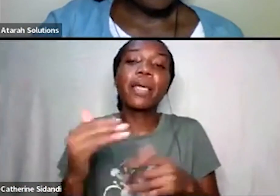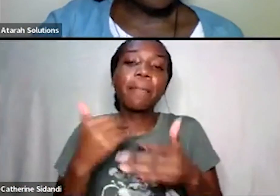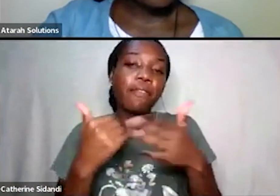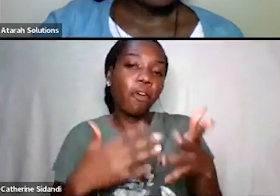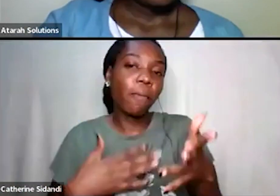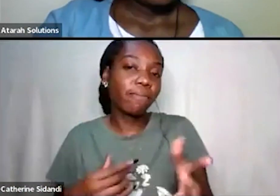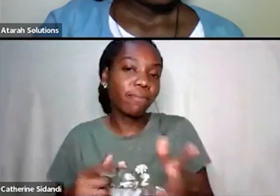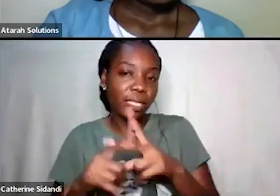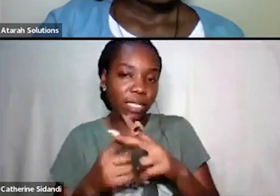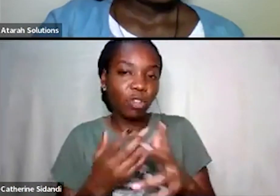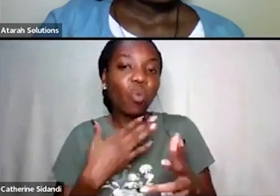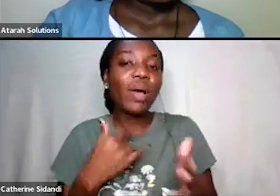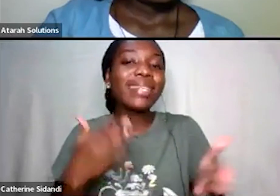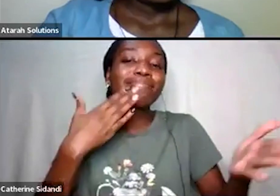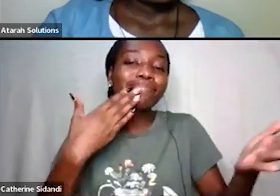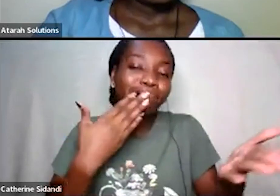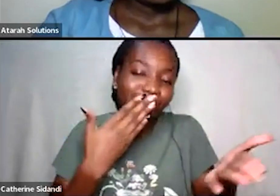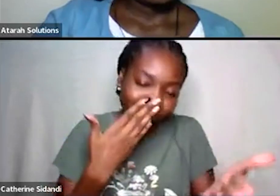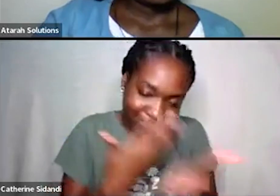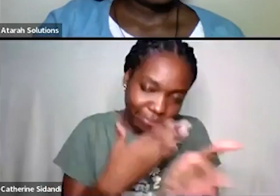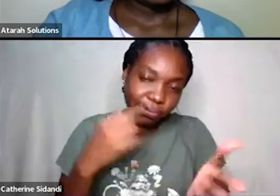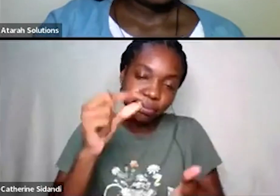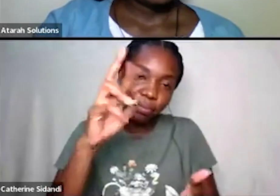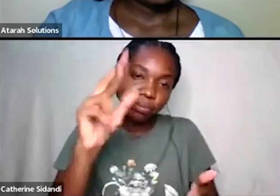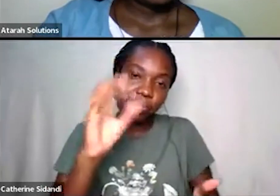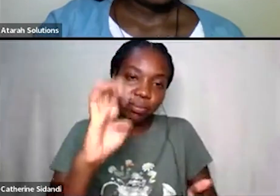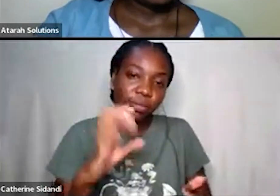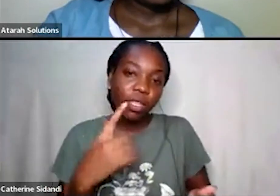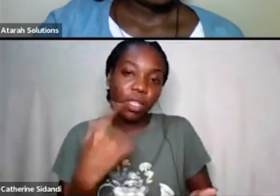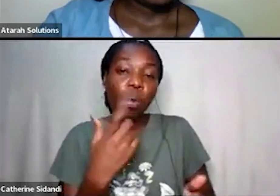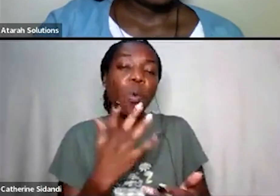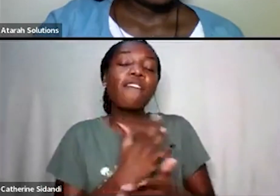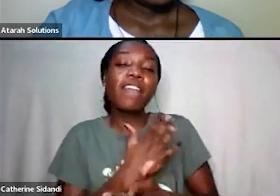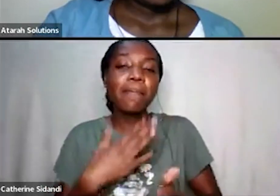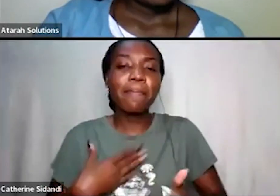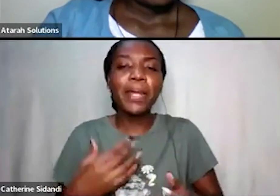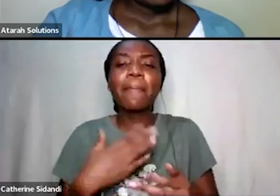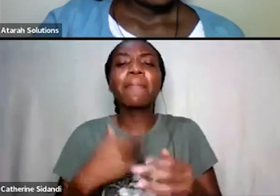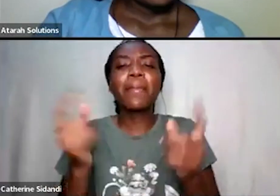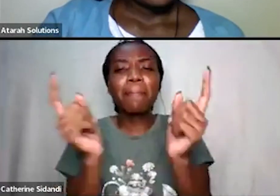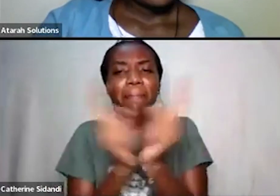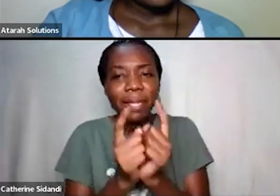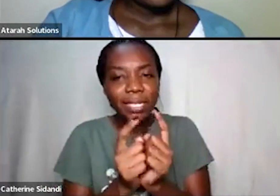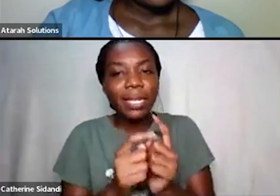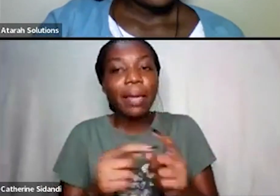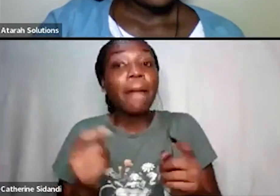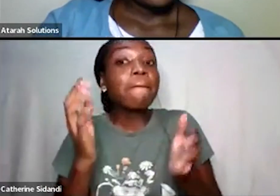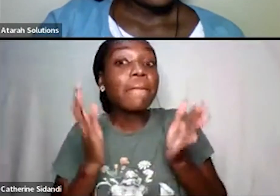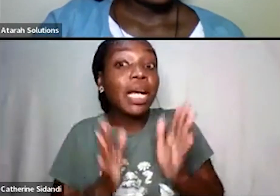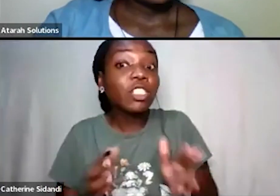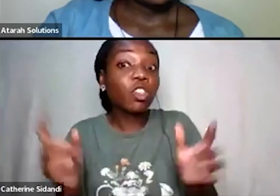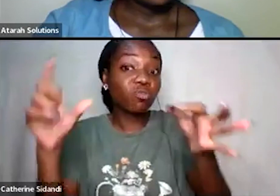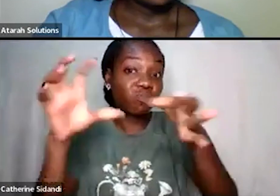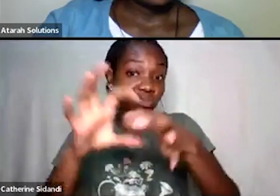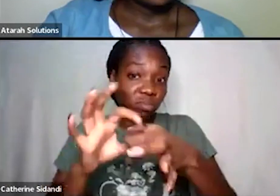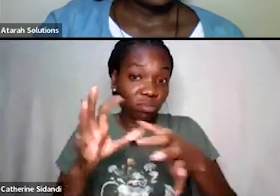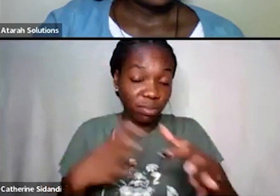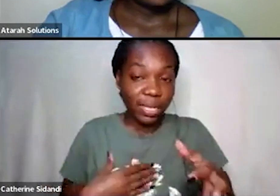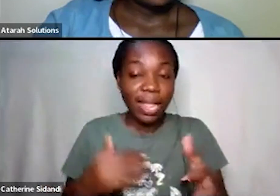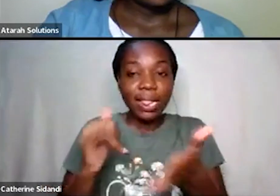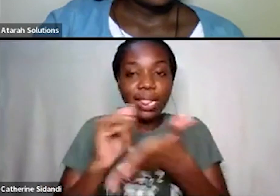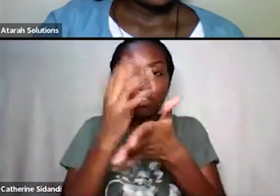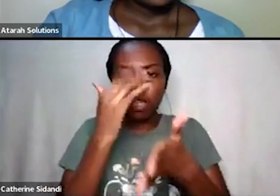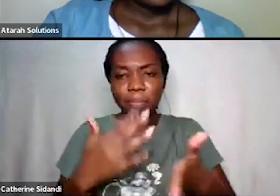first of all, to thank Grace, who has been my friend. And I met her through, of course, someone connected me to her. So that is why I feel